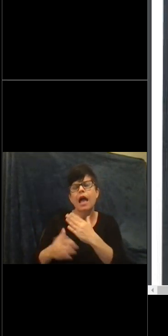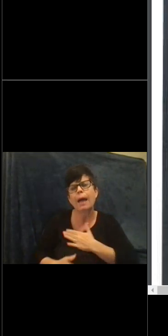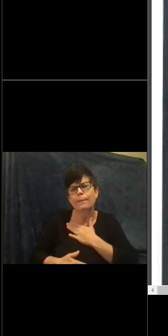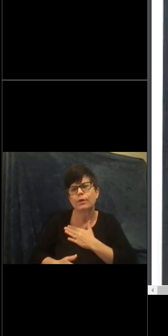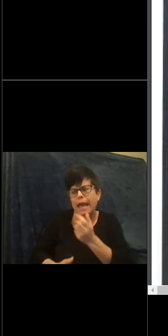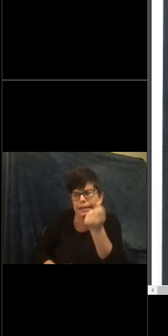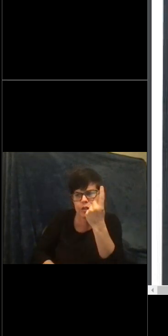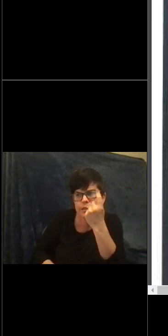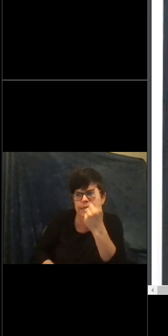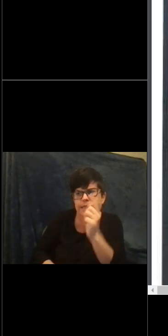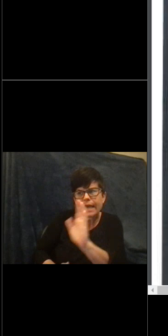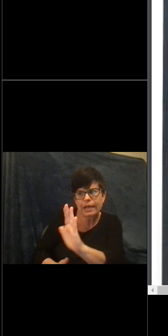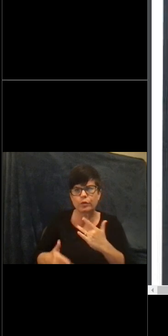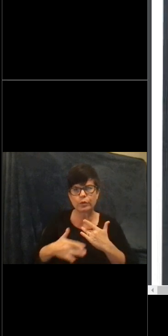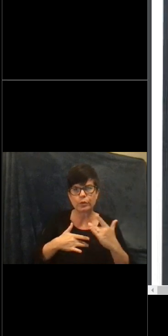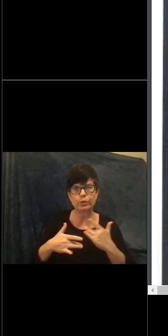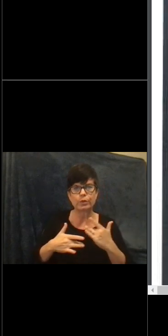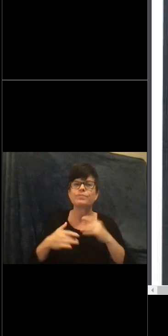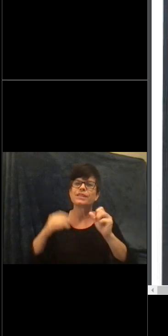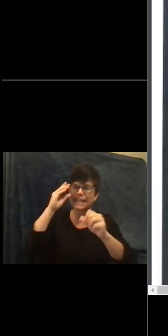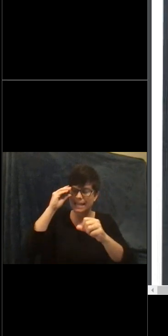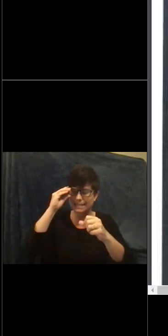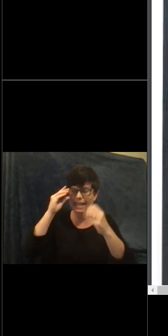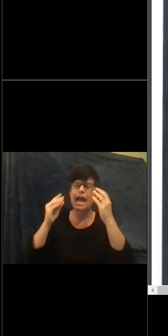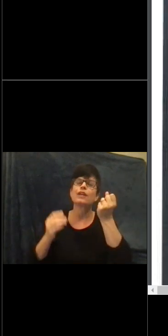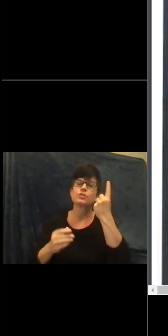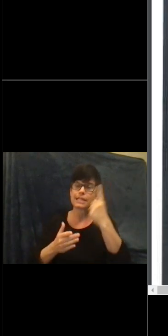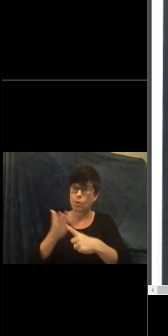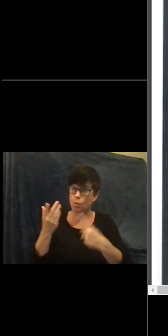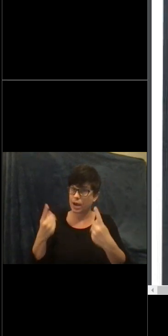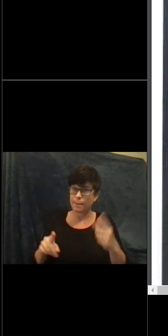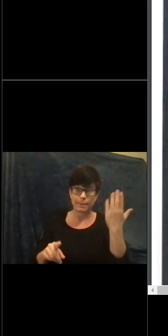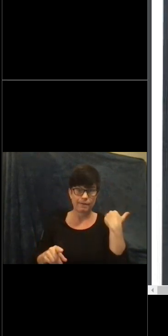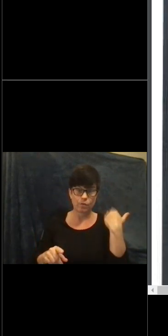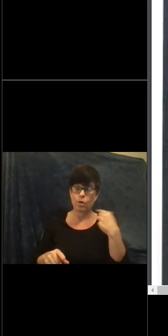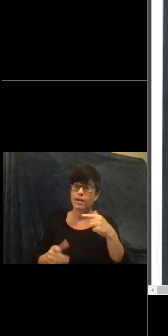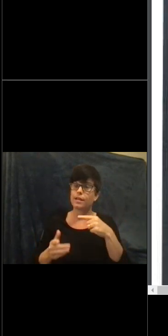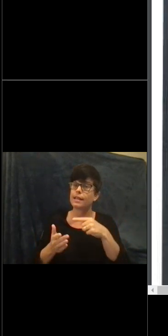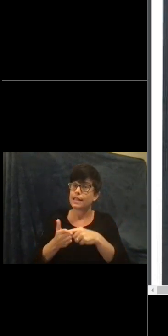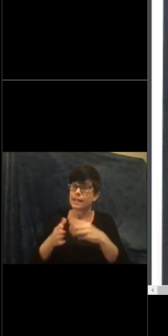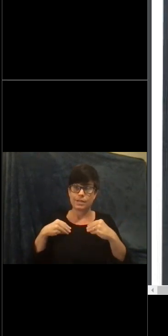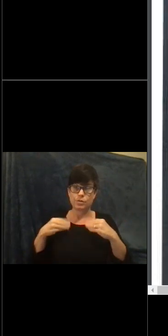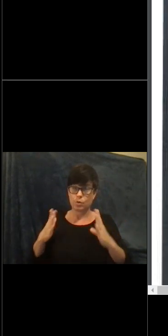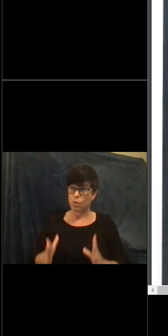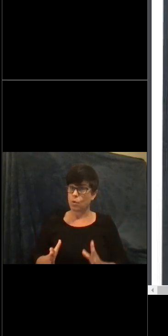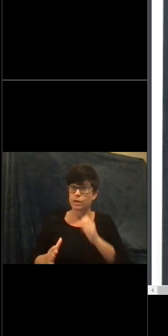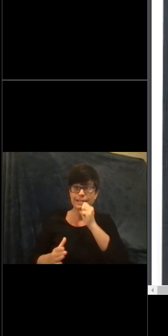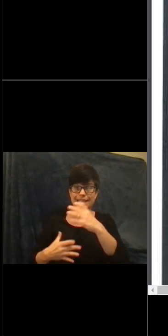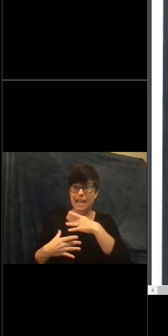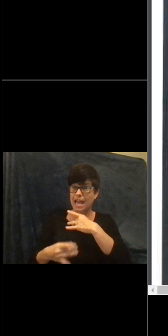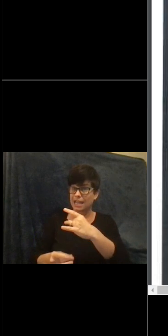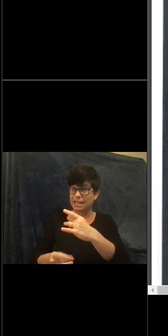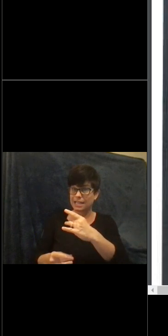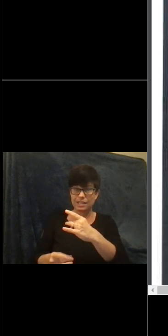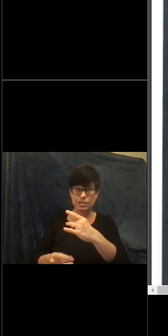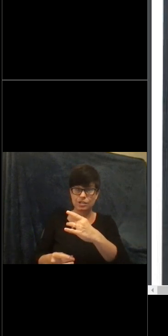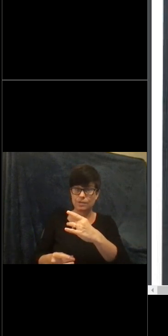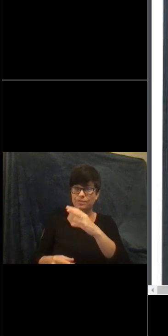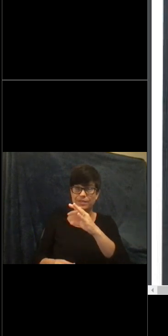concern because it's legitimate given what happened before. This owner is not interested in flipping